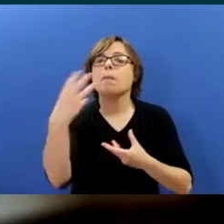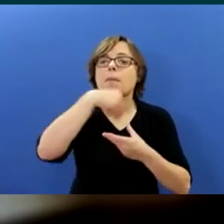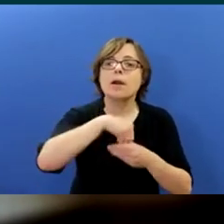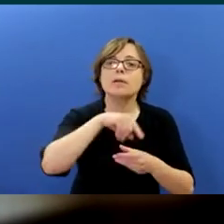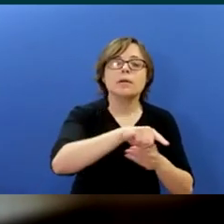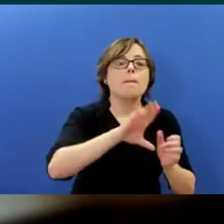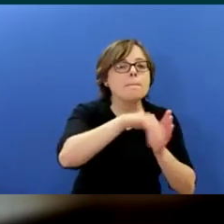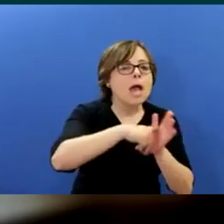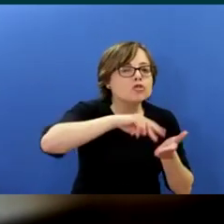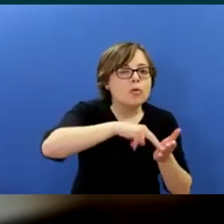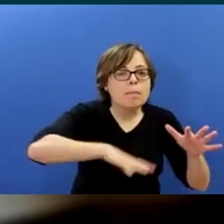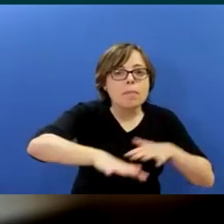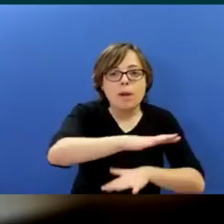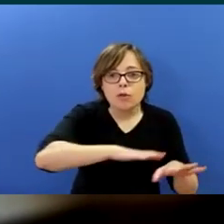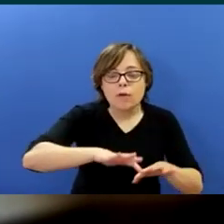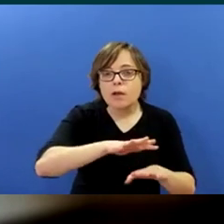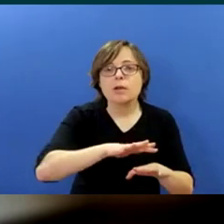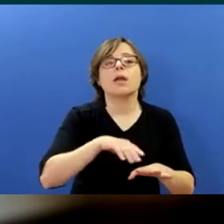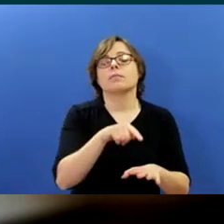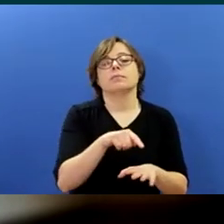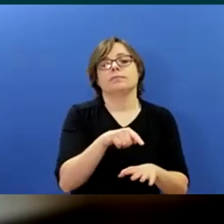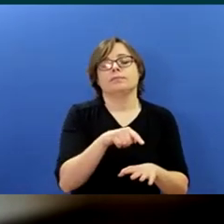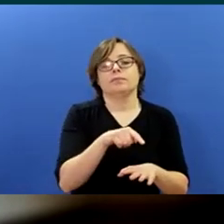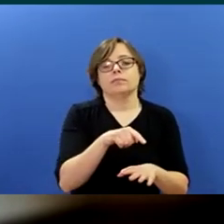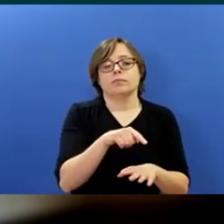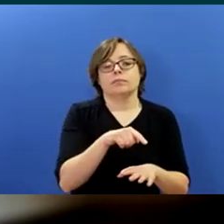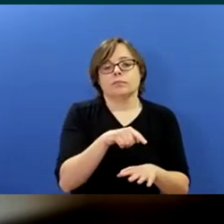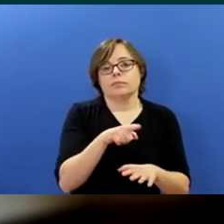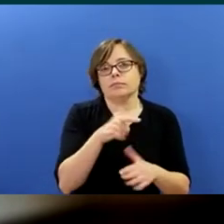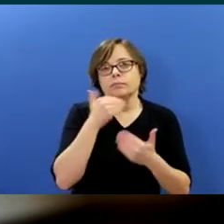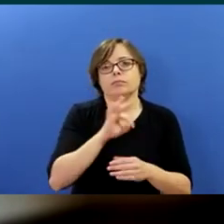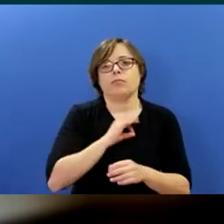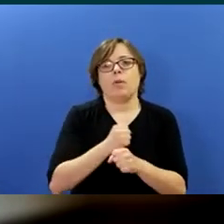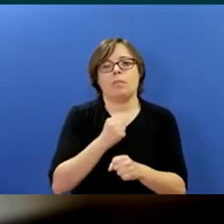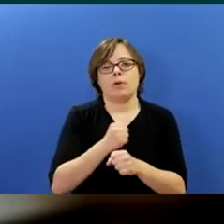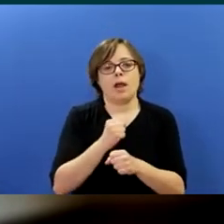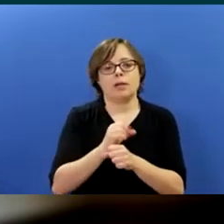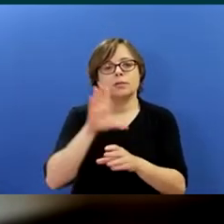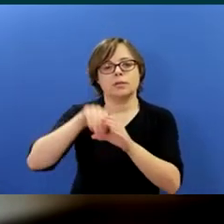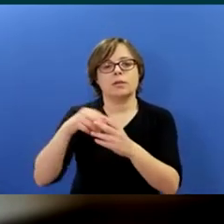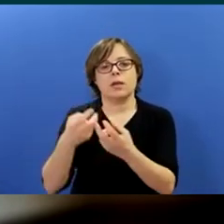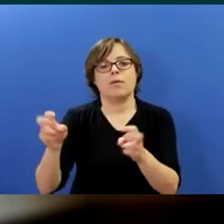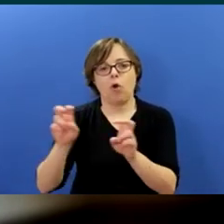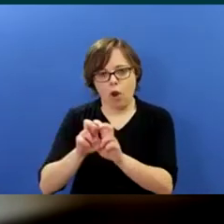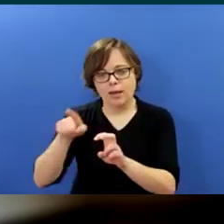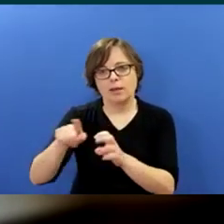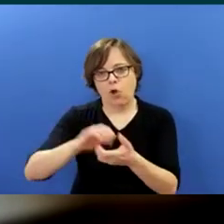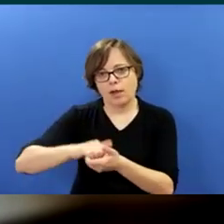Collective Urbs, which is a collective in Geneva, which has actually been